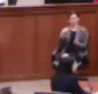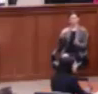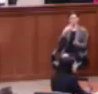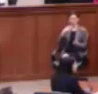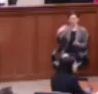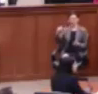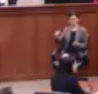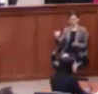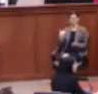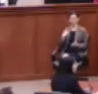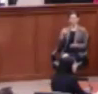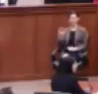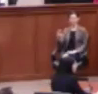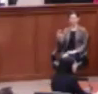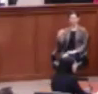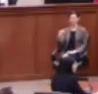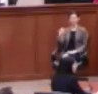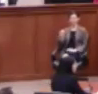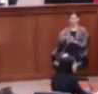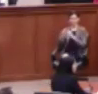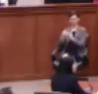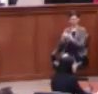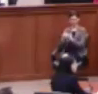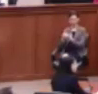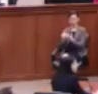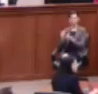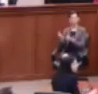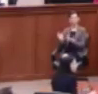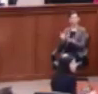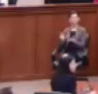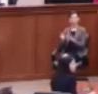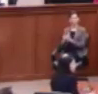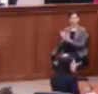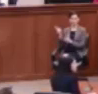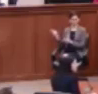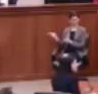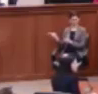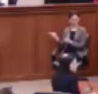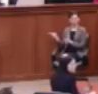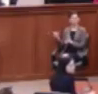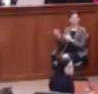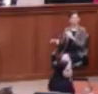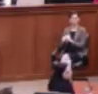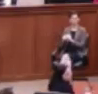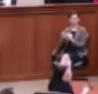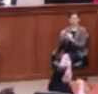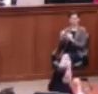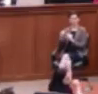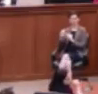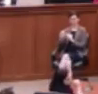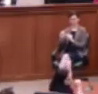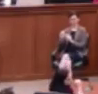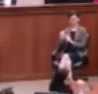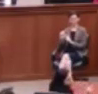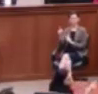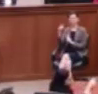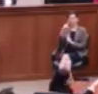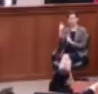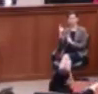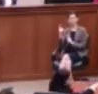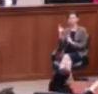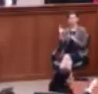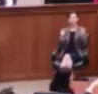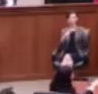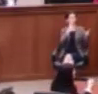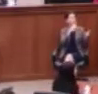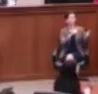I noticed that a lot of theory people do have CNE in theory schools. I don't think her mic is on. So the CNA program.